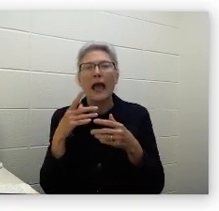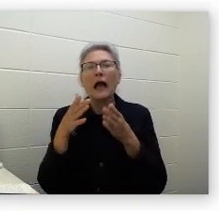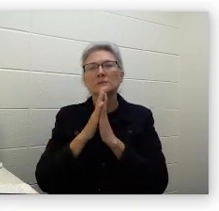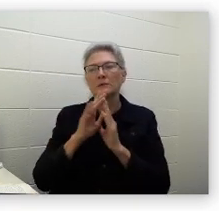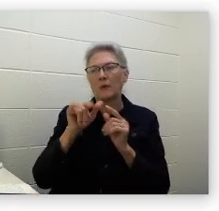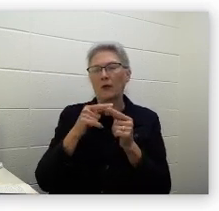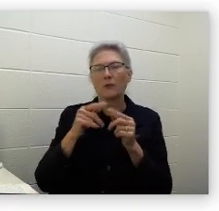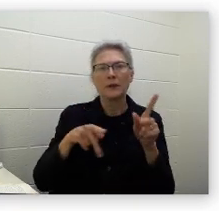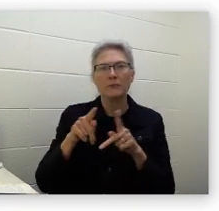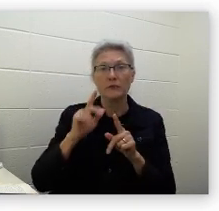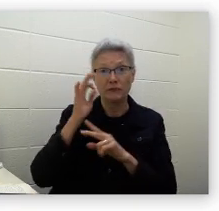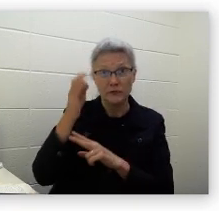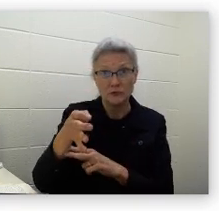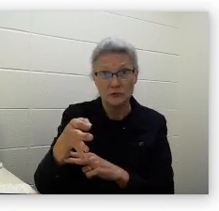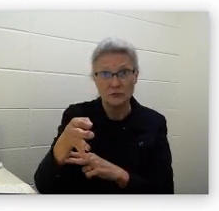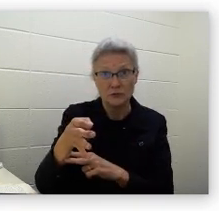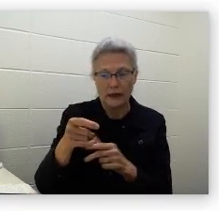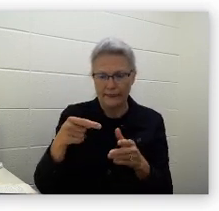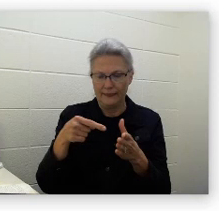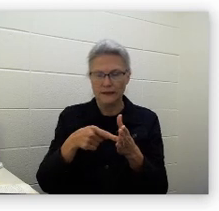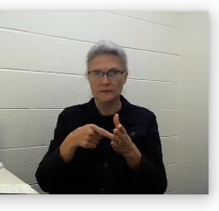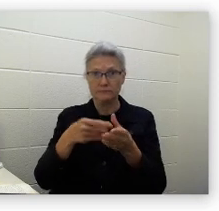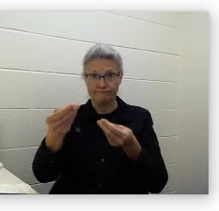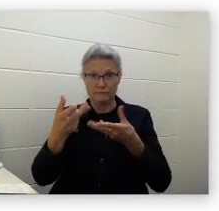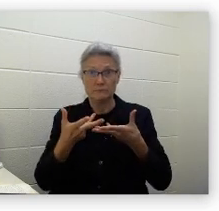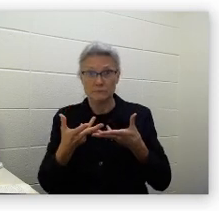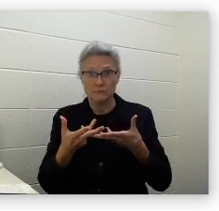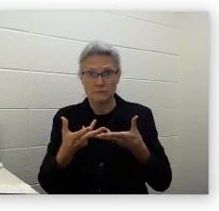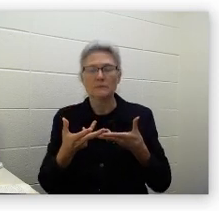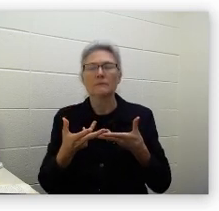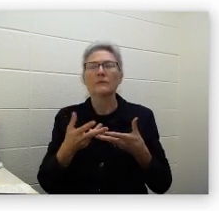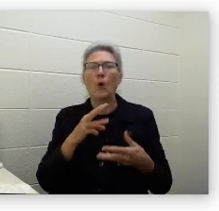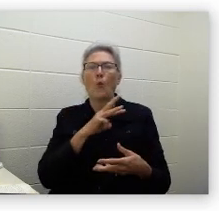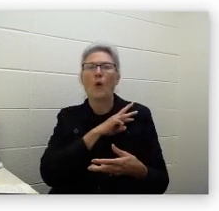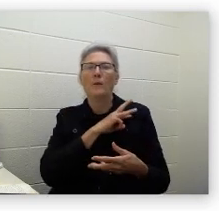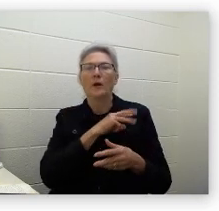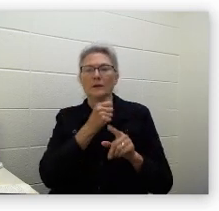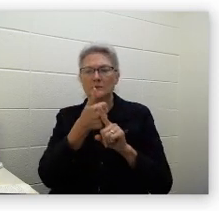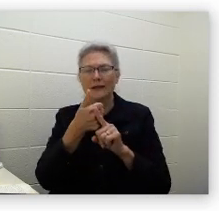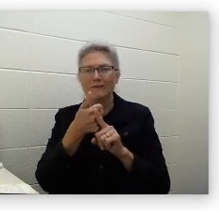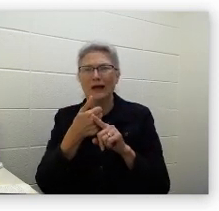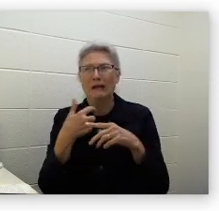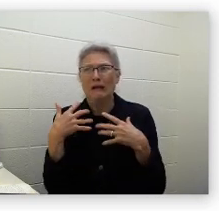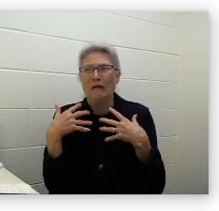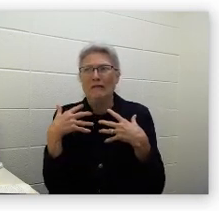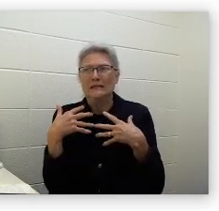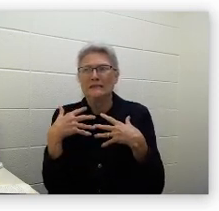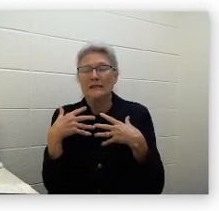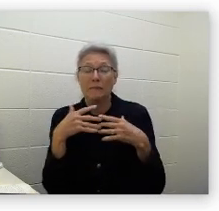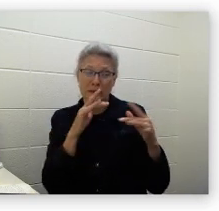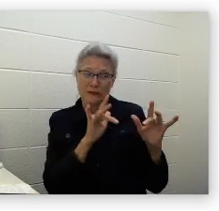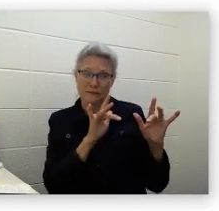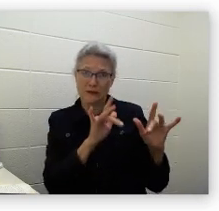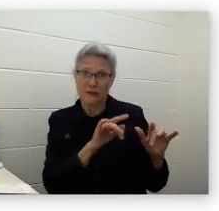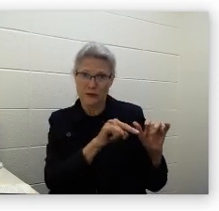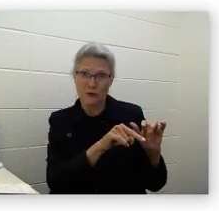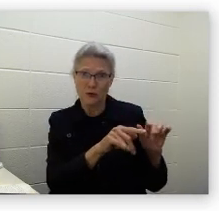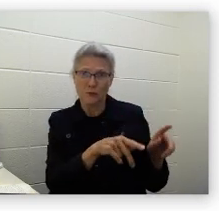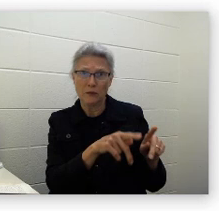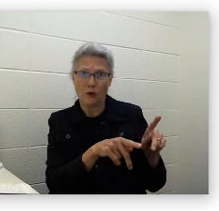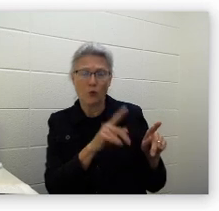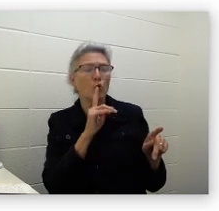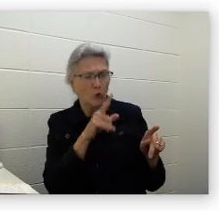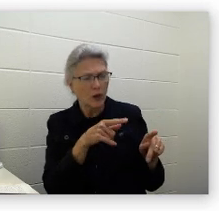the people's future. And this lets me know that Wilmer is nervous and he's sympathetic towards these people.